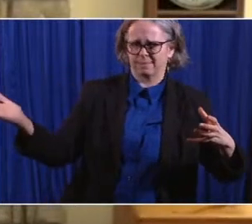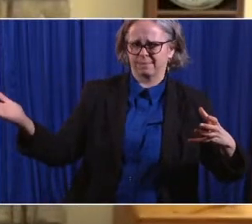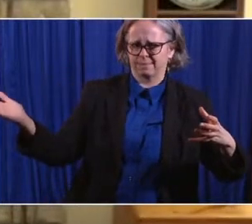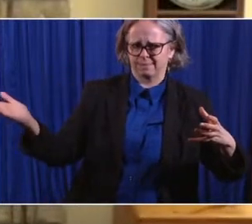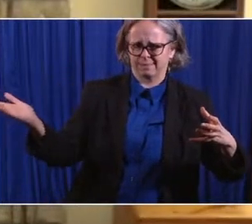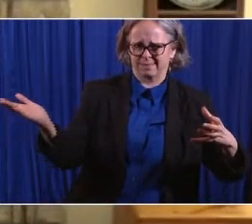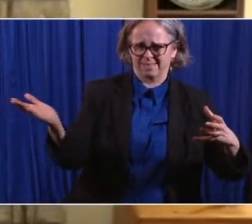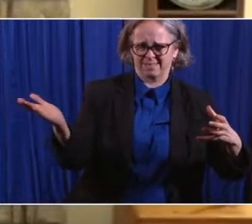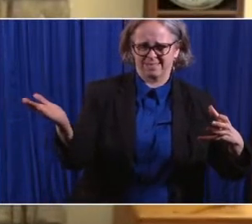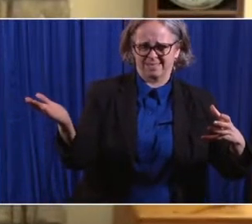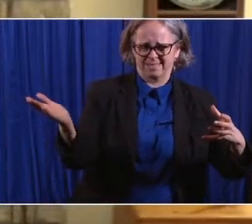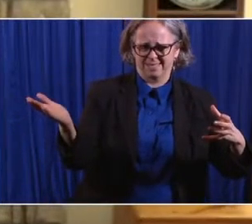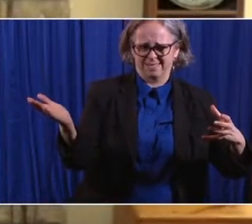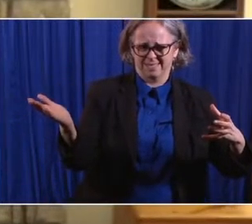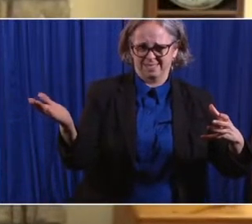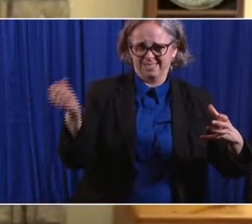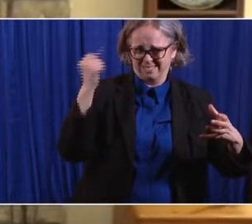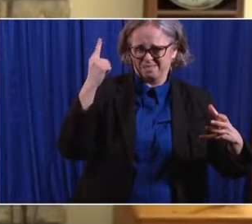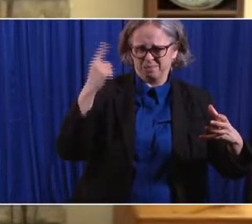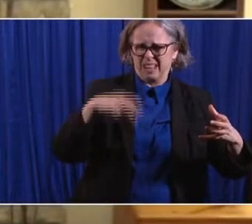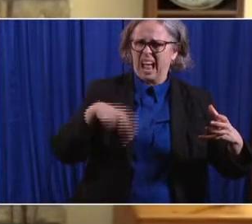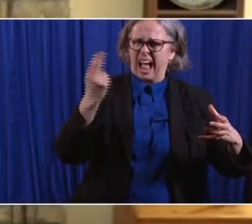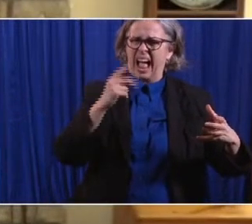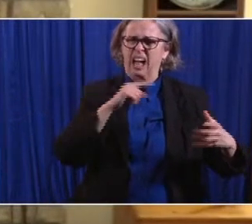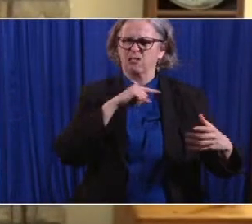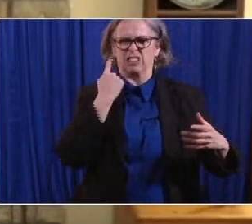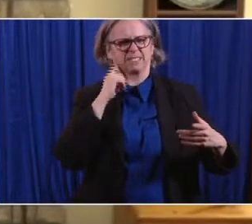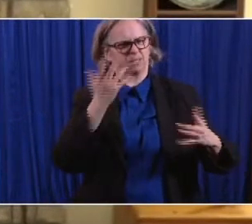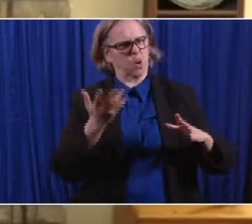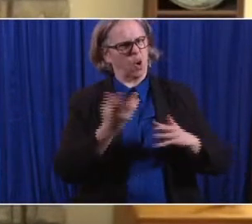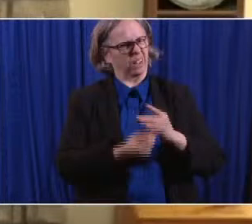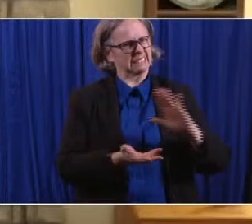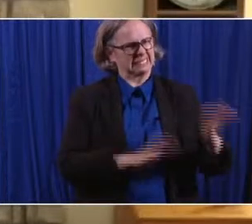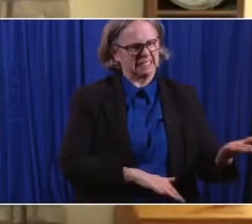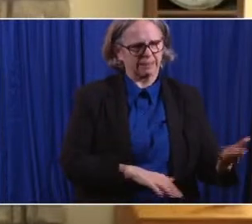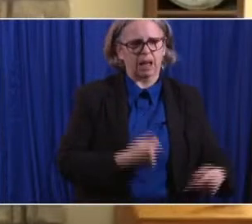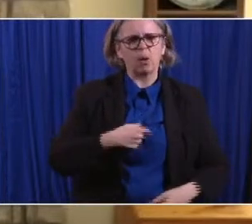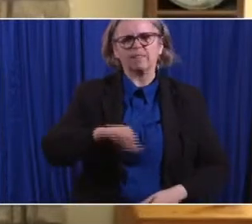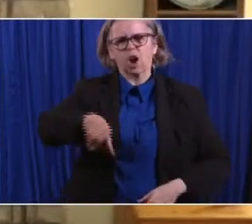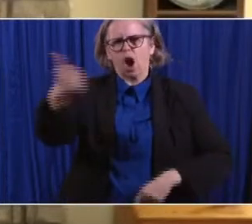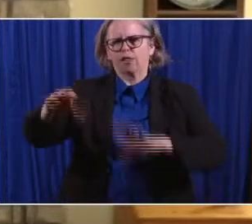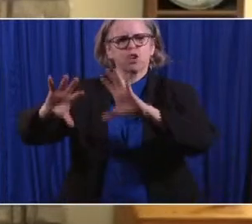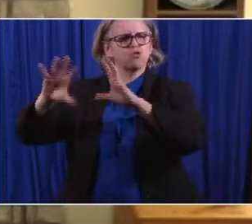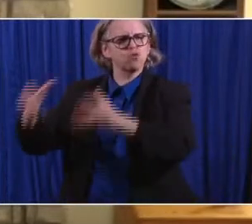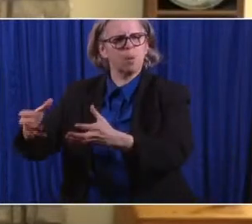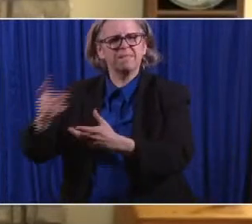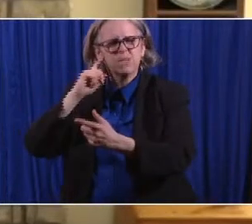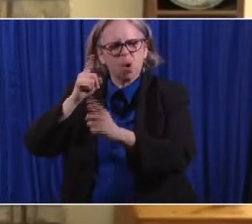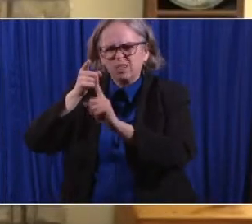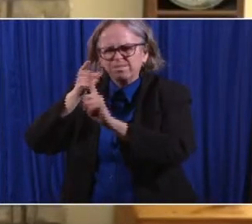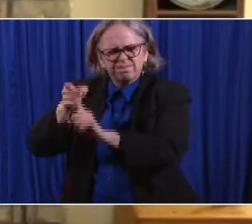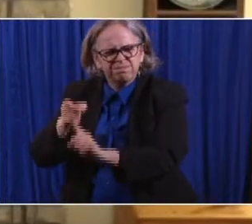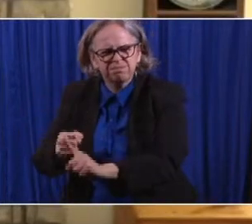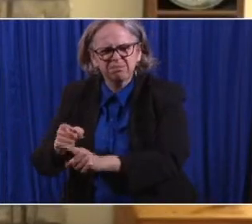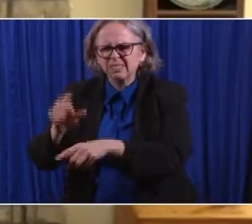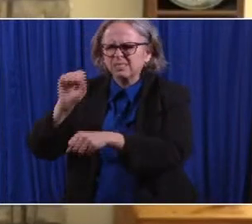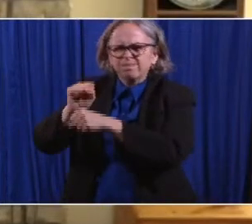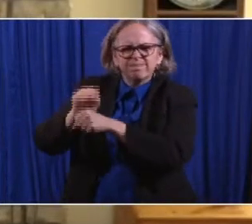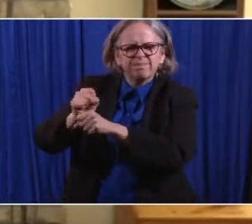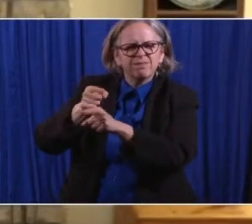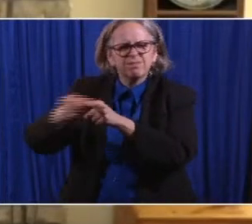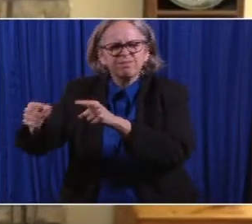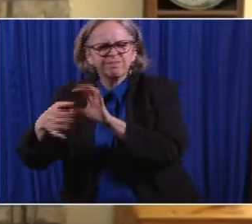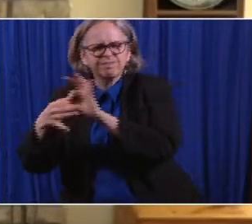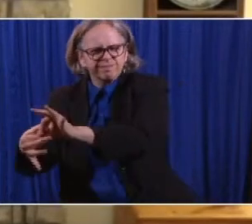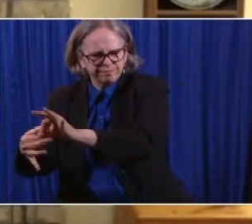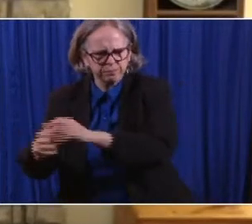COVID-19. That is one group. The next group is those in certain occupations, which I'll talk about in a moment. Let